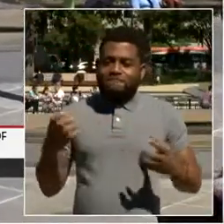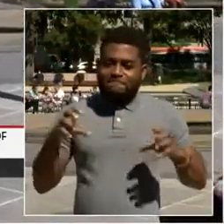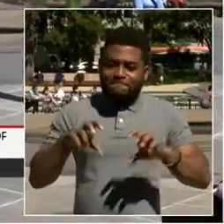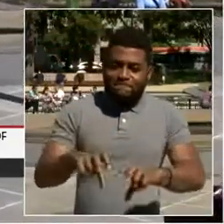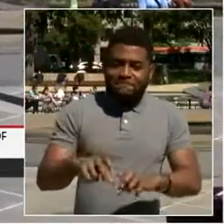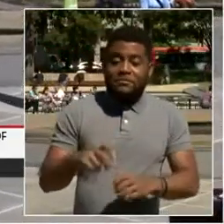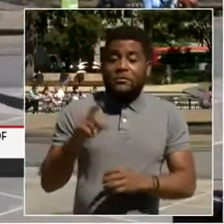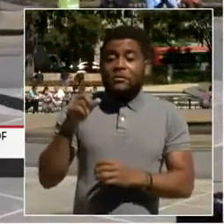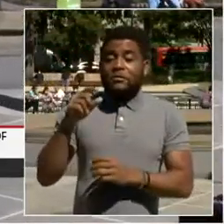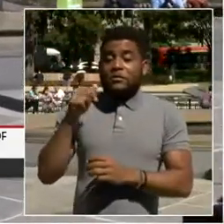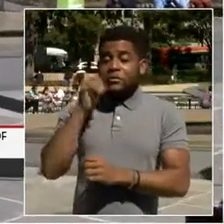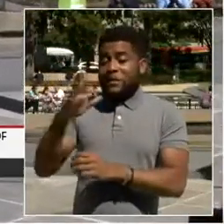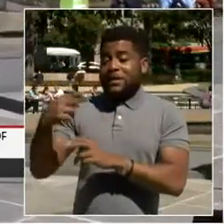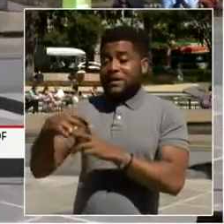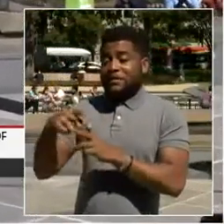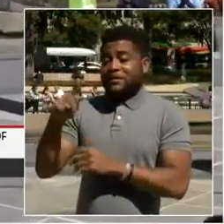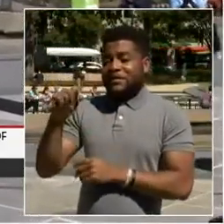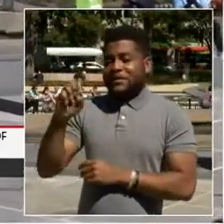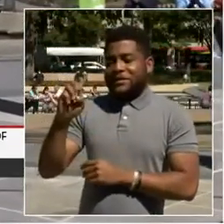the partnership.